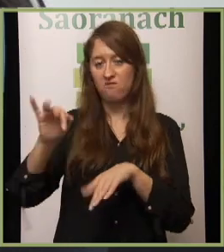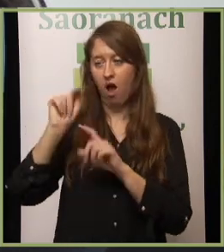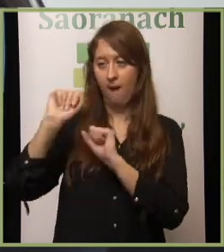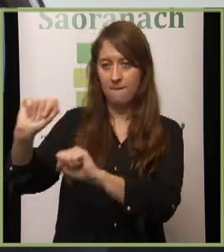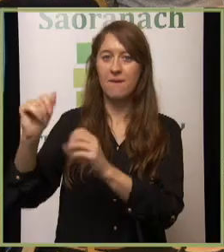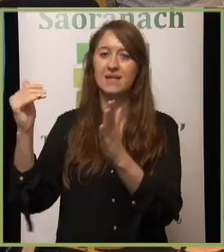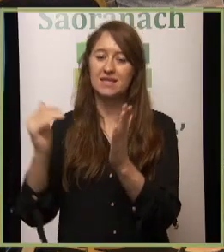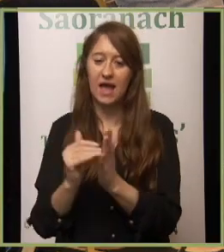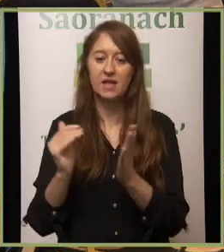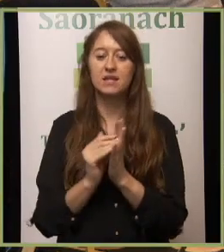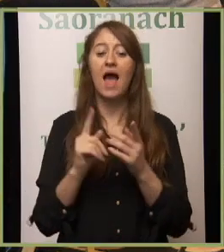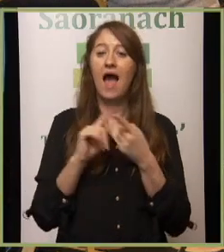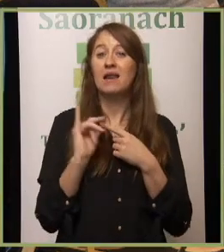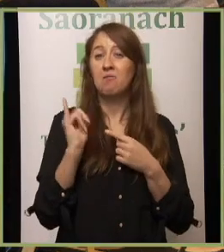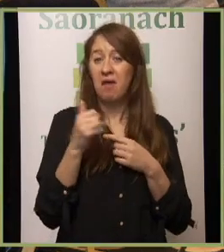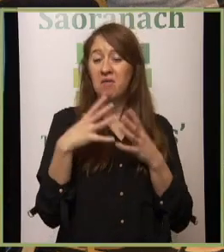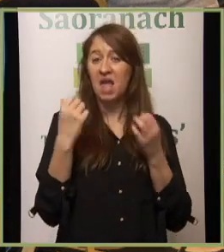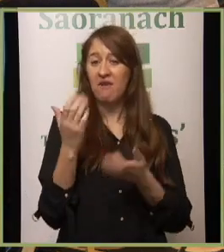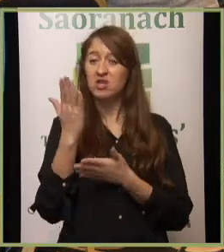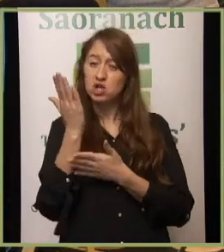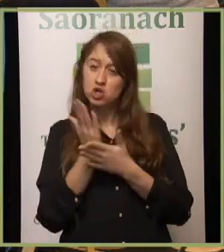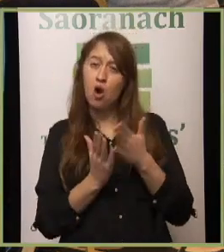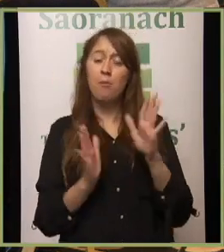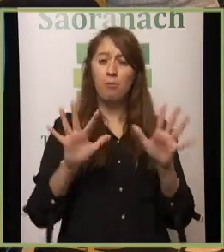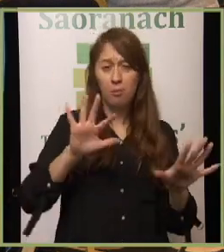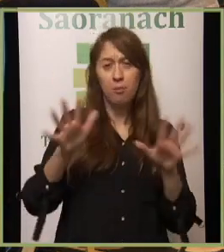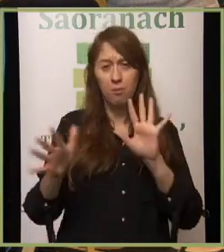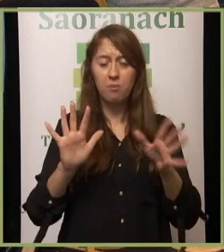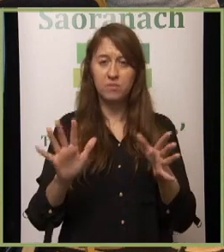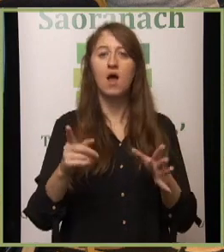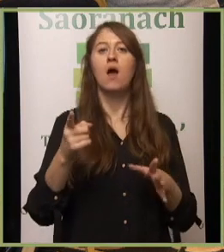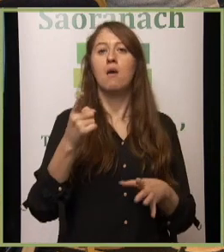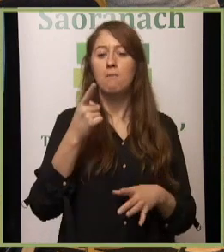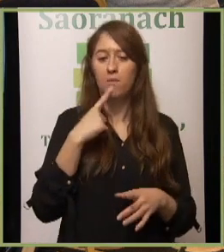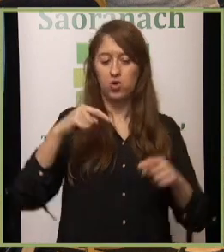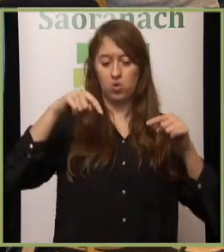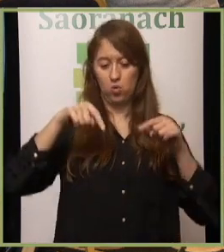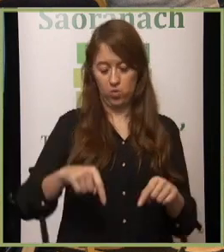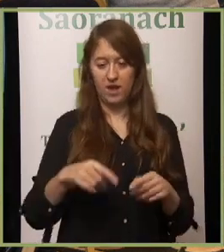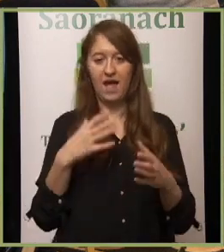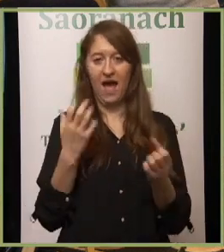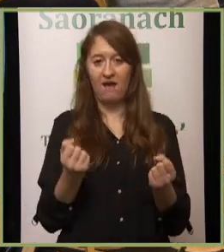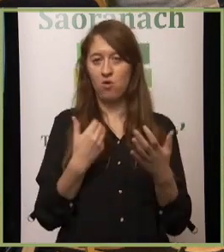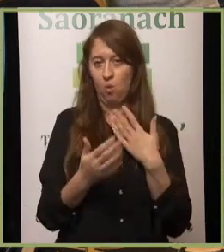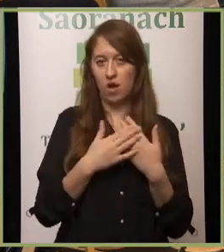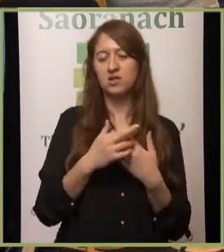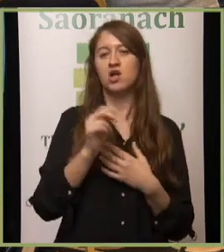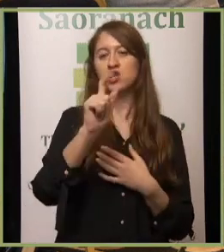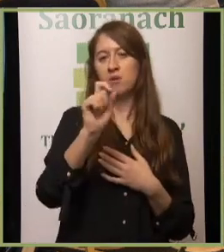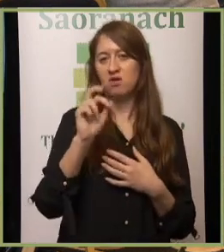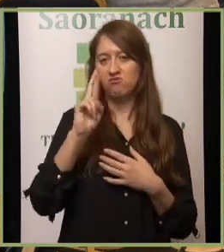them, but not within the terms of reference of our Citizens' Assembly on biodiversity loss, as it has been referenced by many members